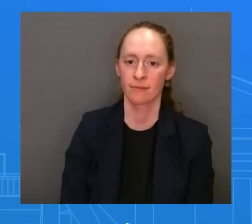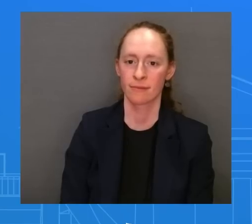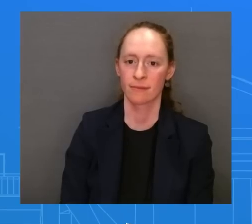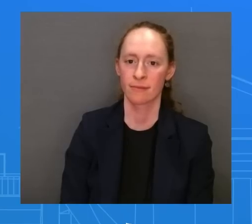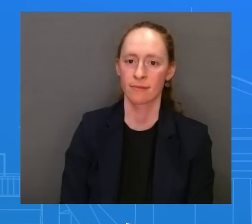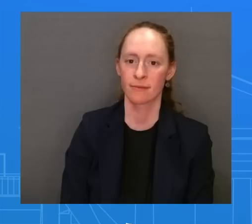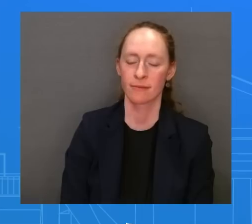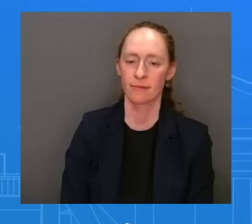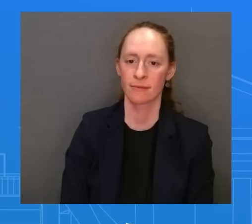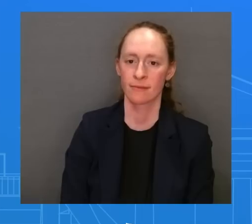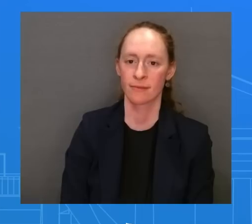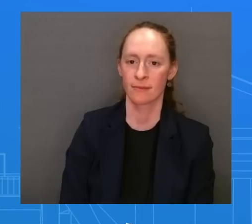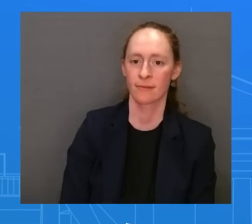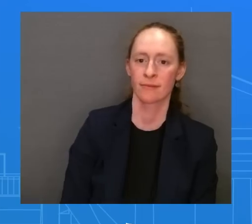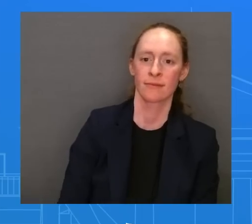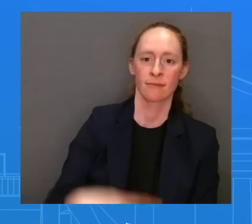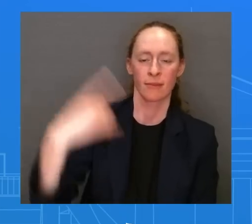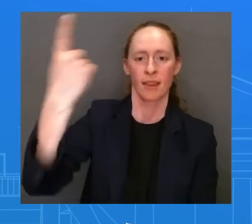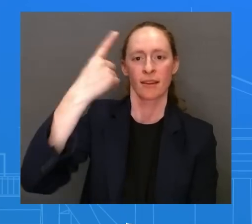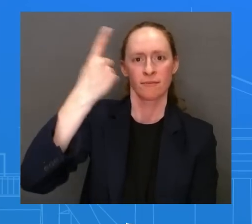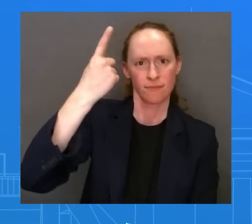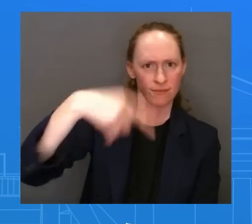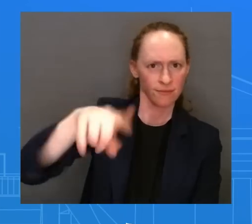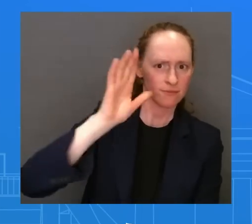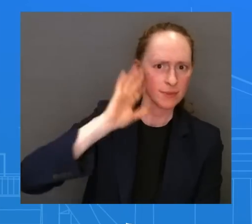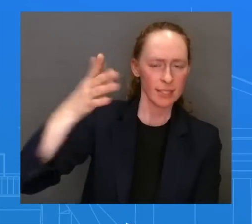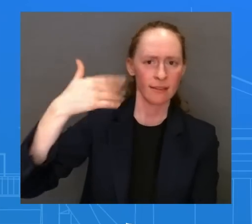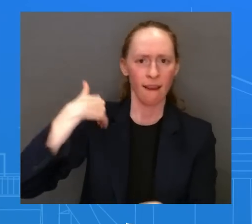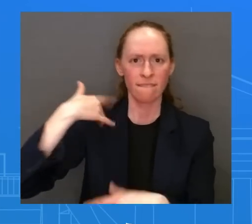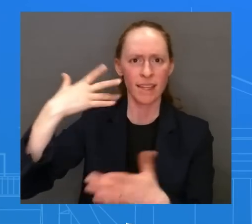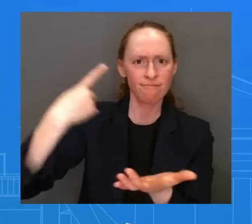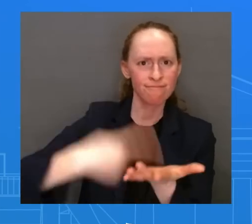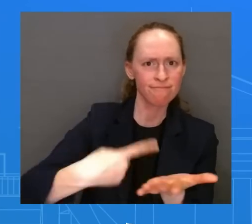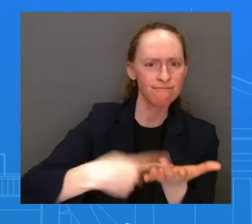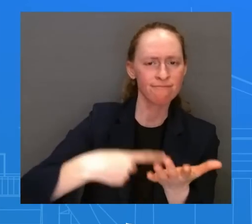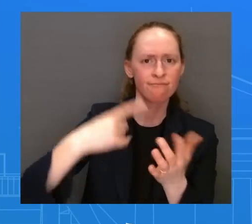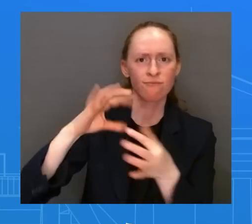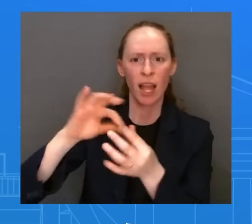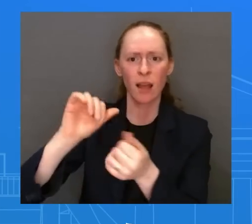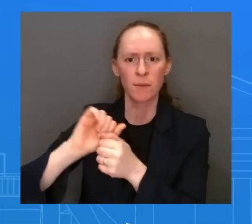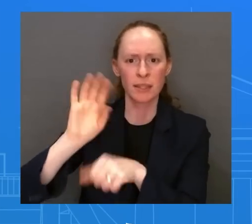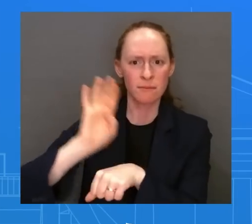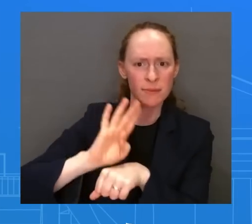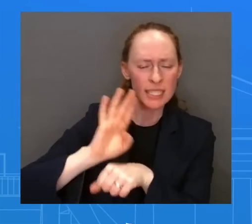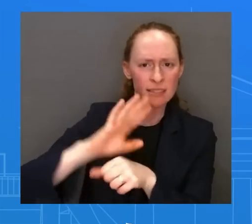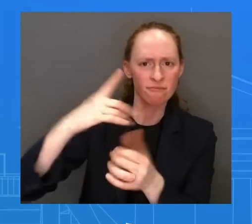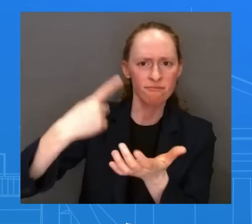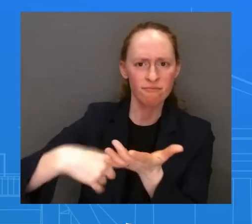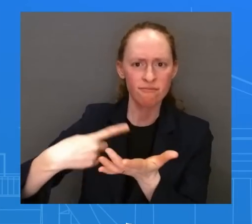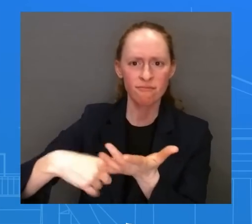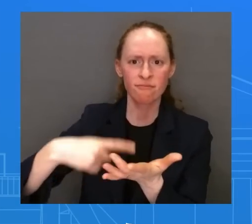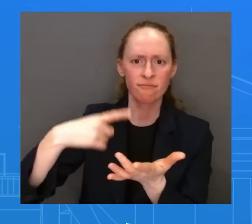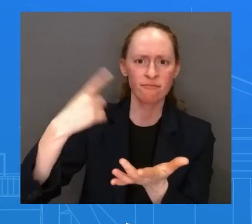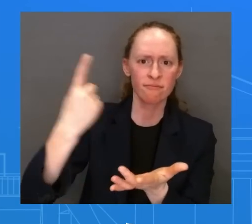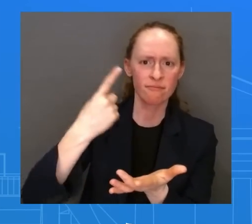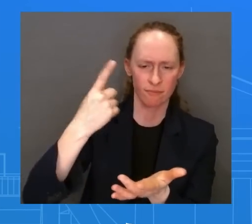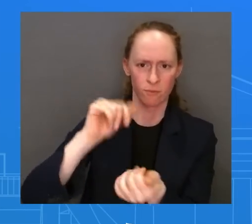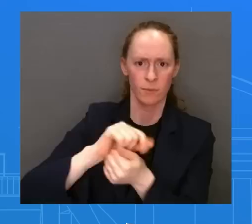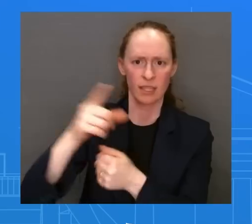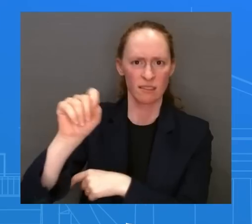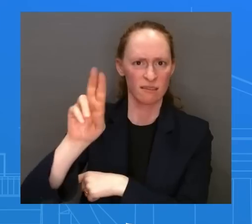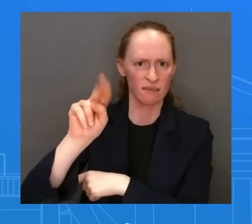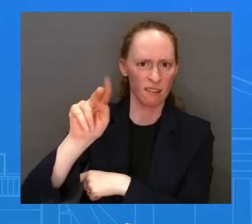Northern Ireland I haven't seen that report so I'd rather not comment on that right now uh but and as for the agenda